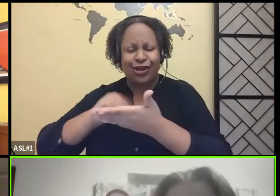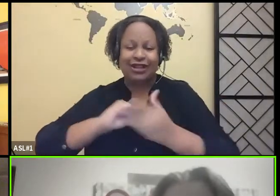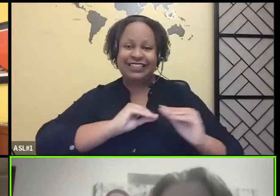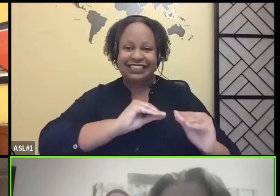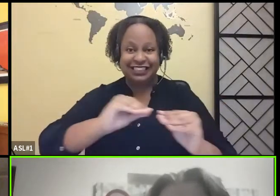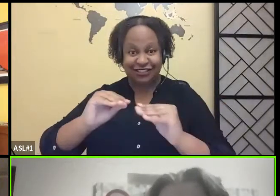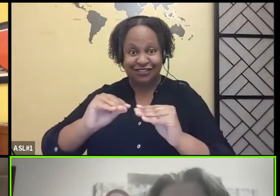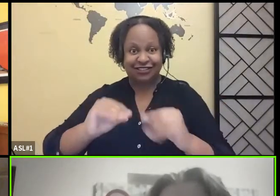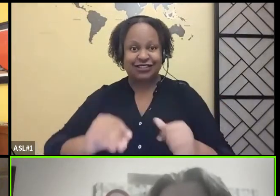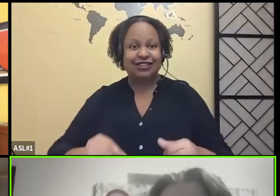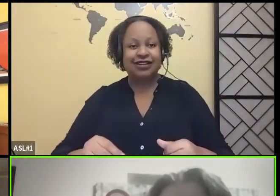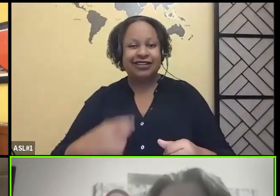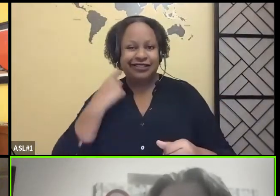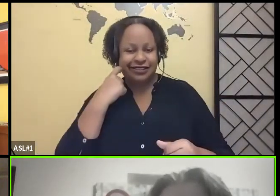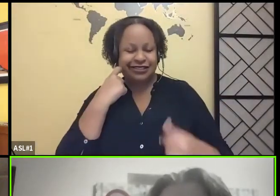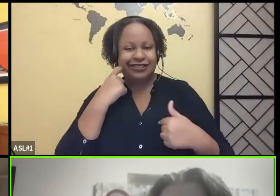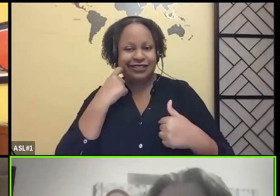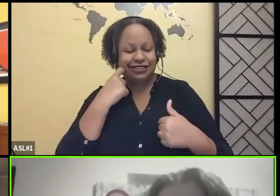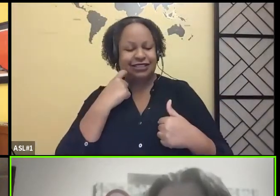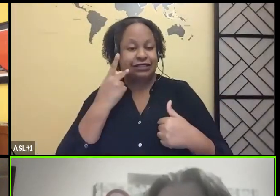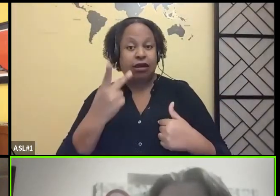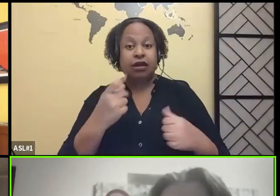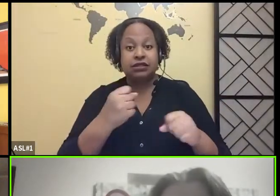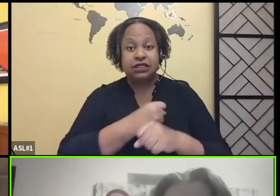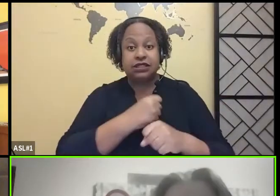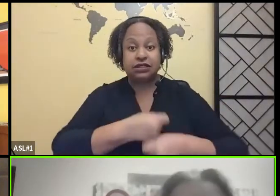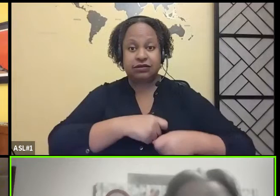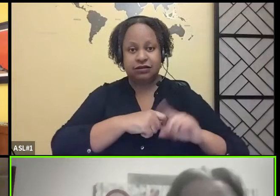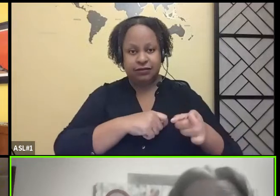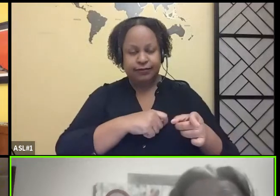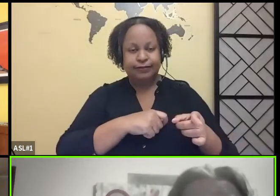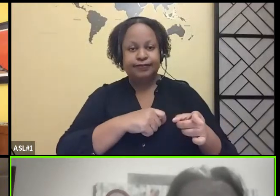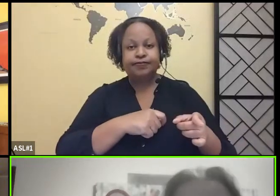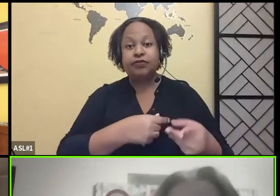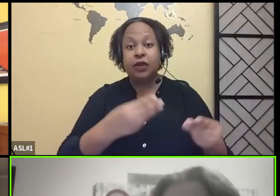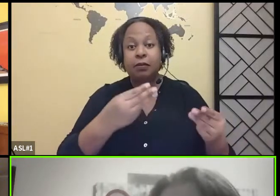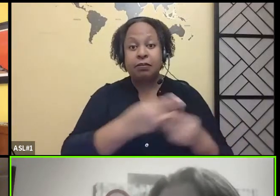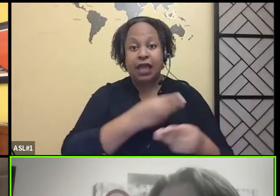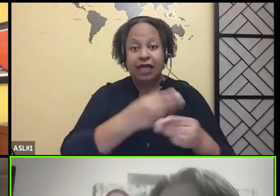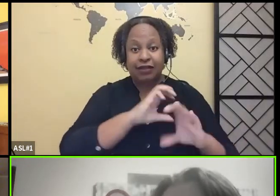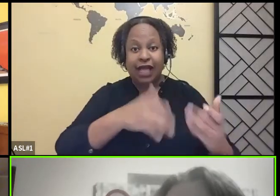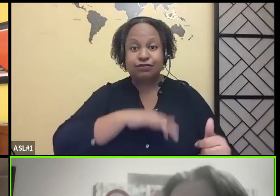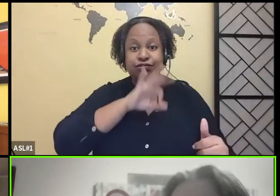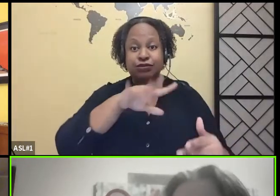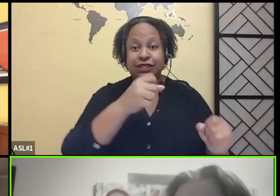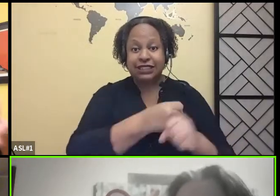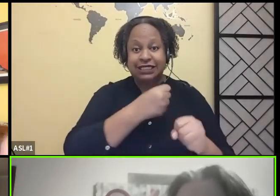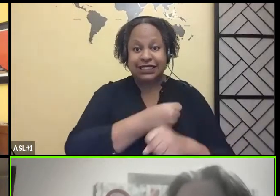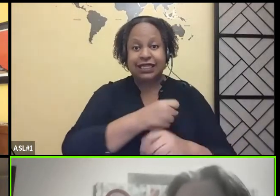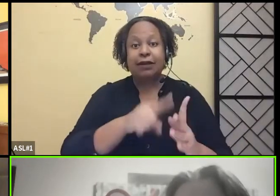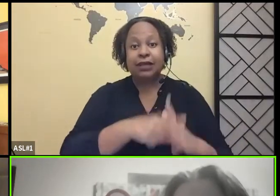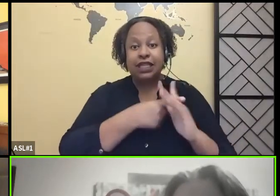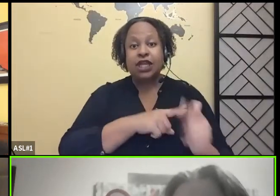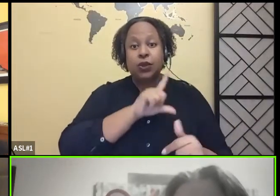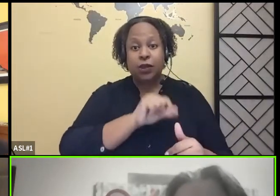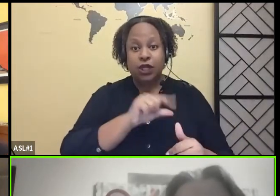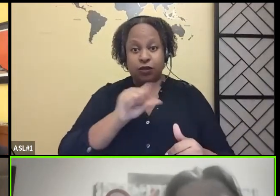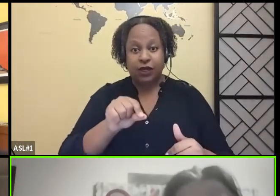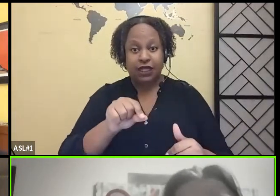They just got out of their math class, and my statistic was, at the start of 2020, Native Americans made